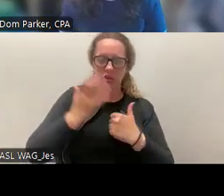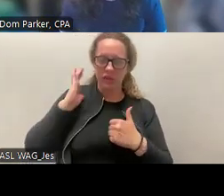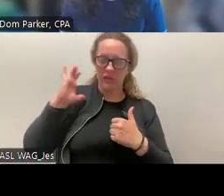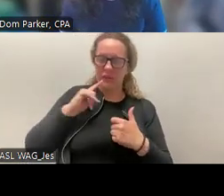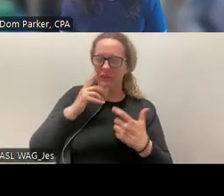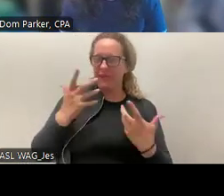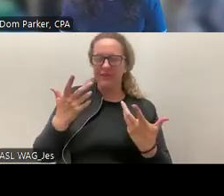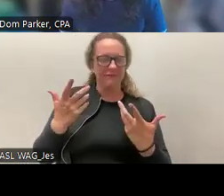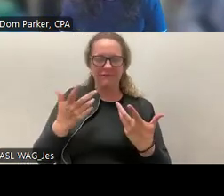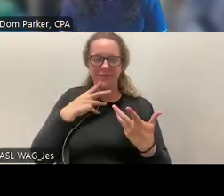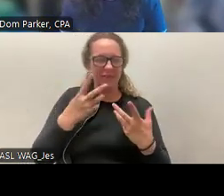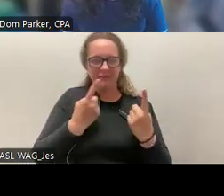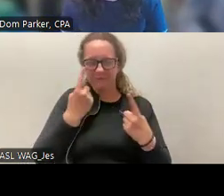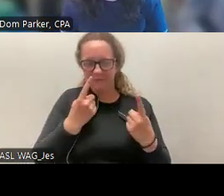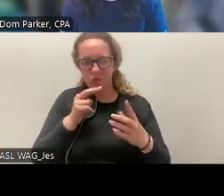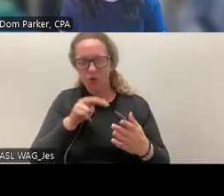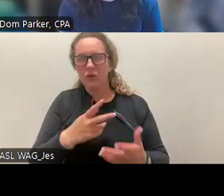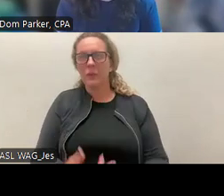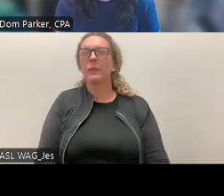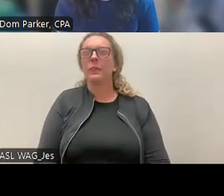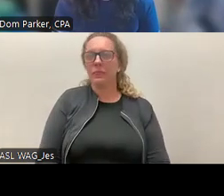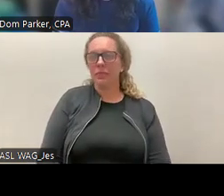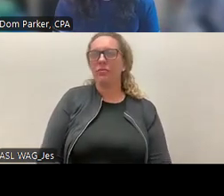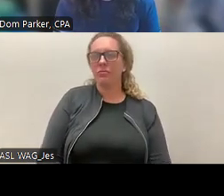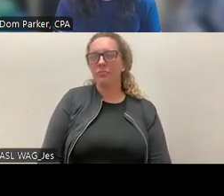taken these things into consideration or concern.